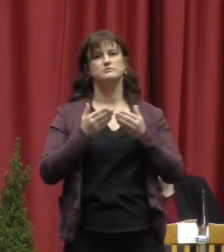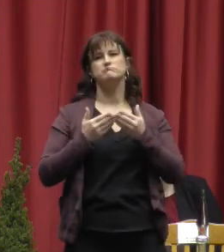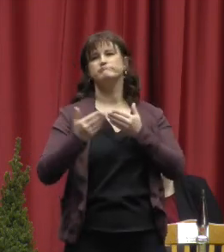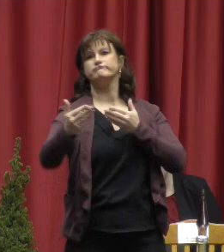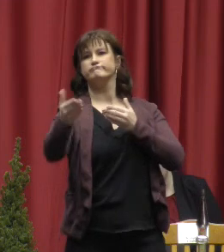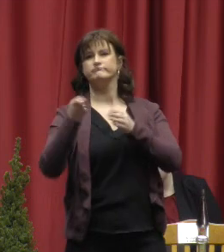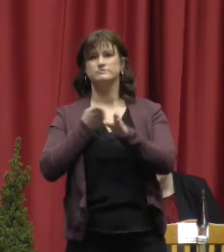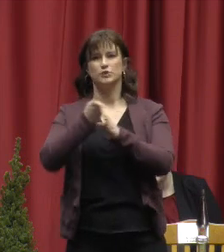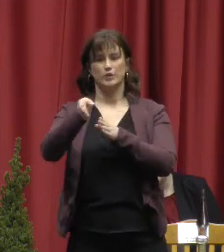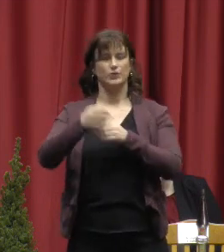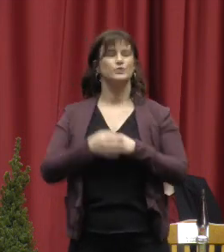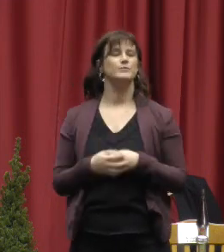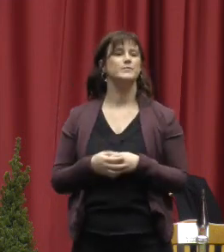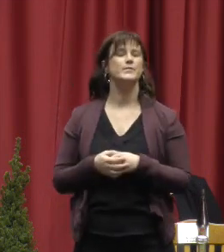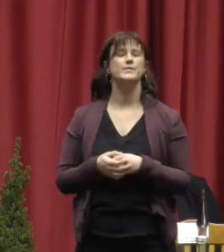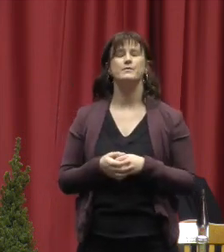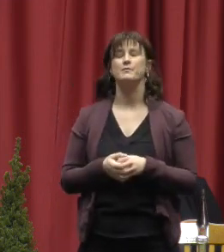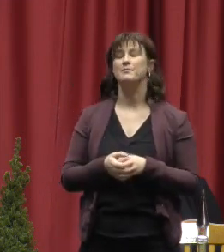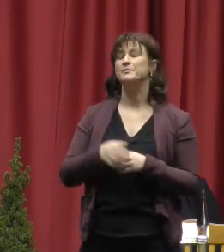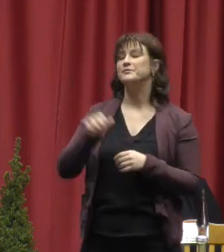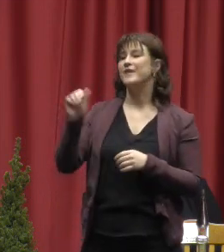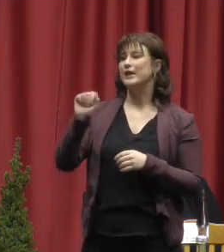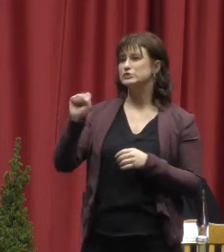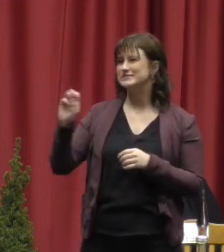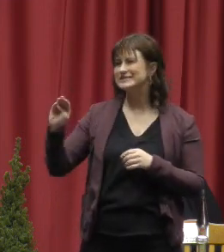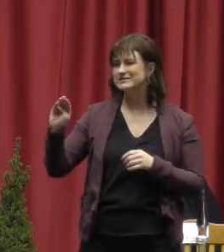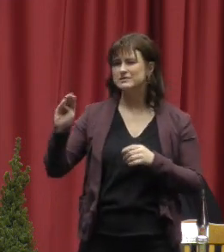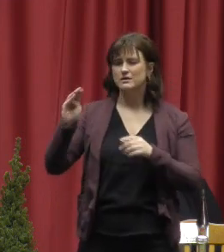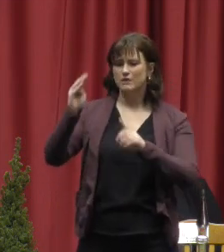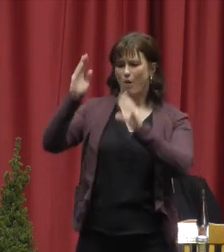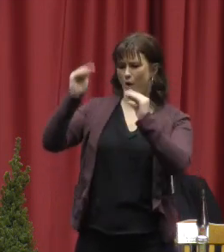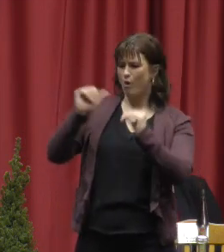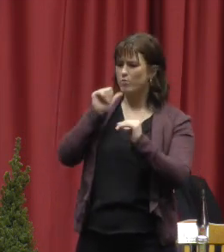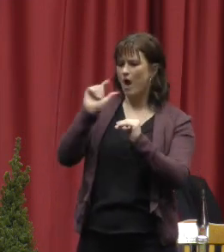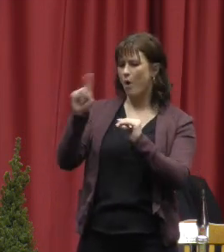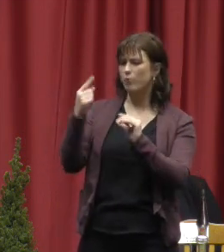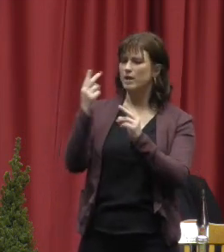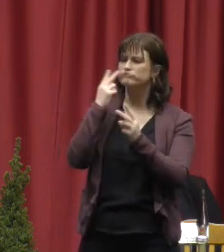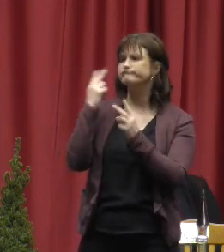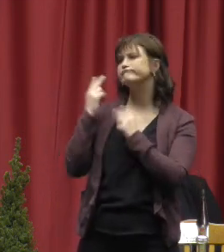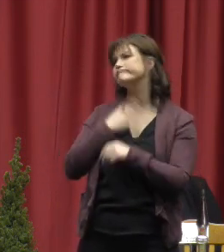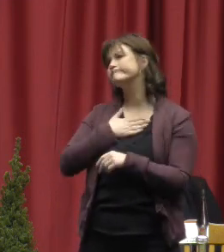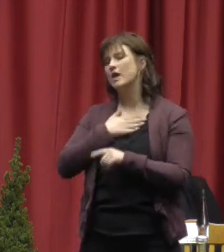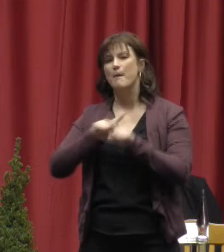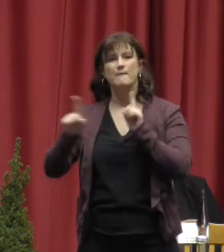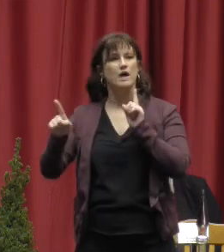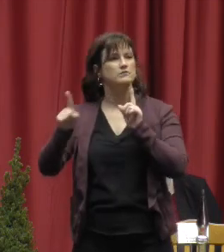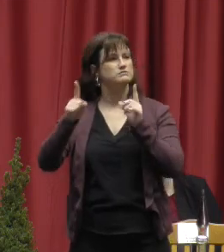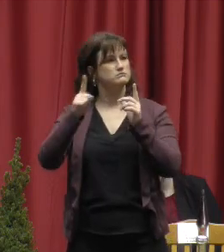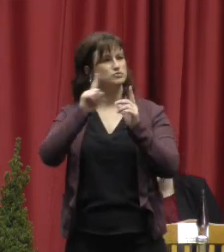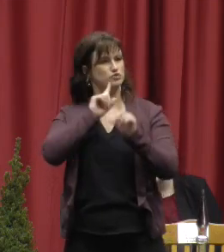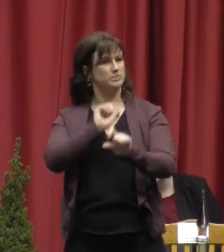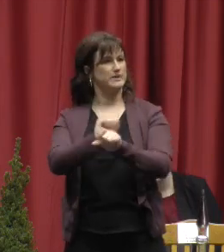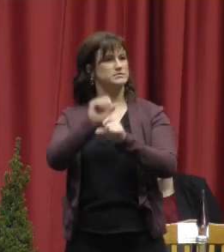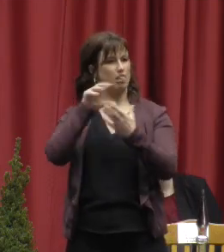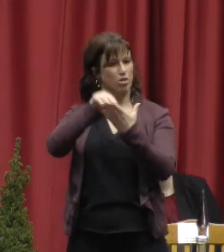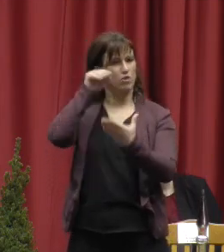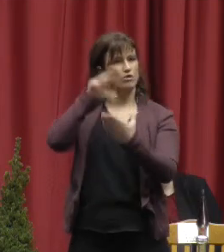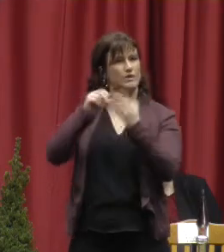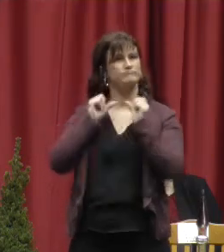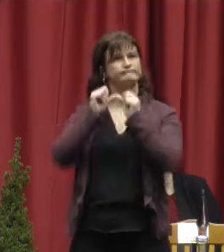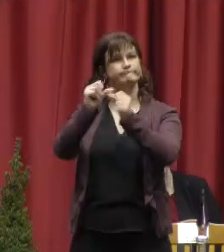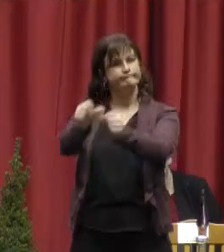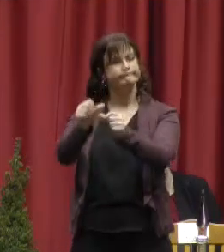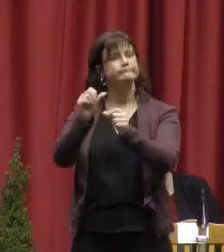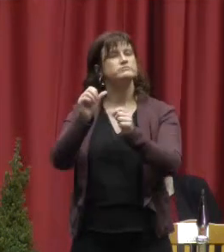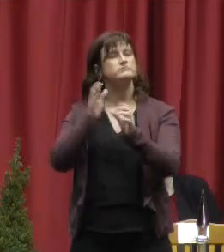community. Anderson, we hope, is not just a memory for you, but a legacy of learning that we hope you continue as